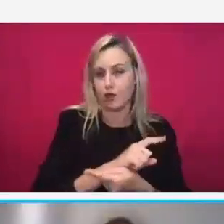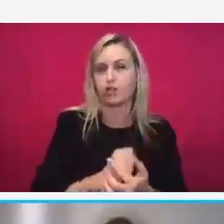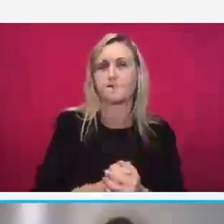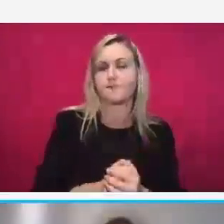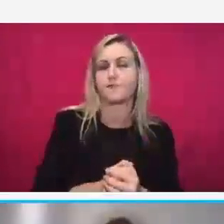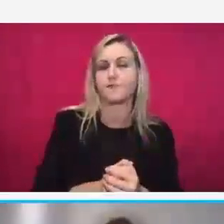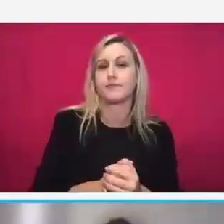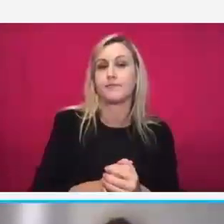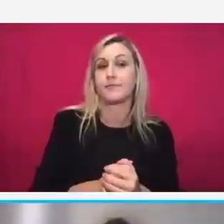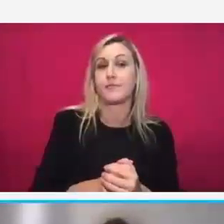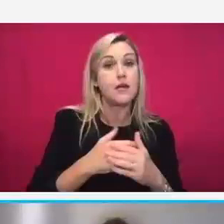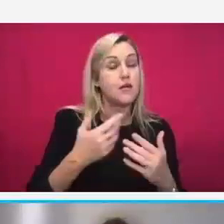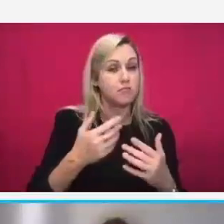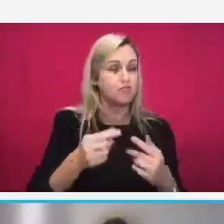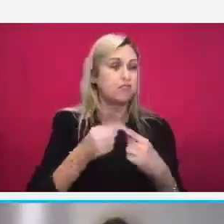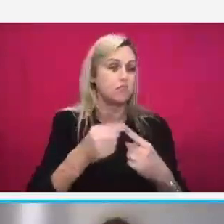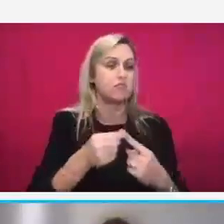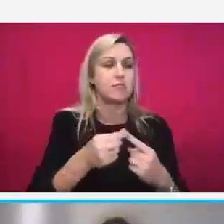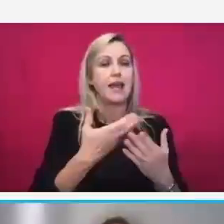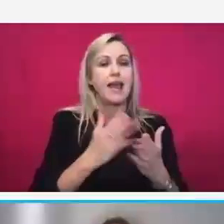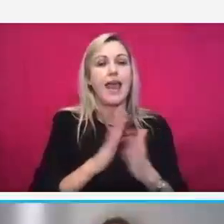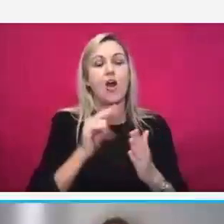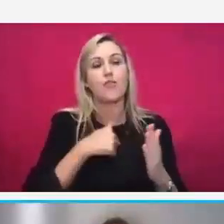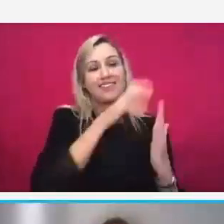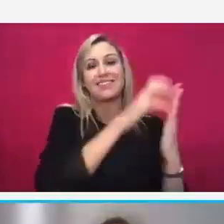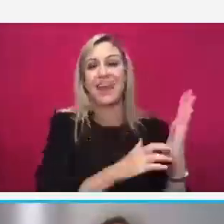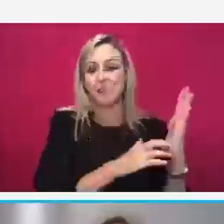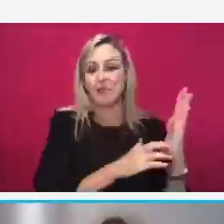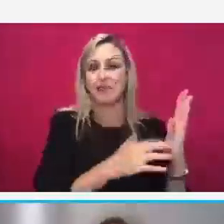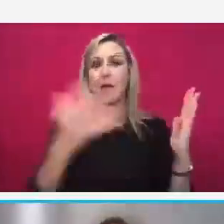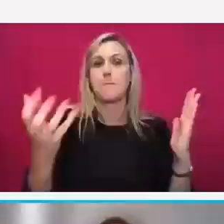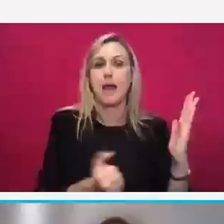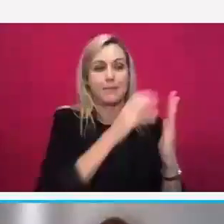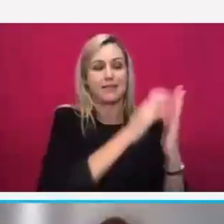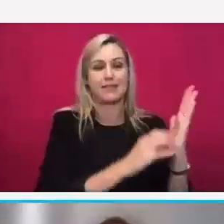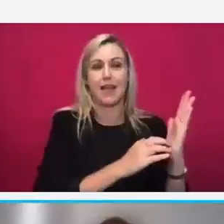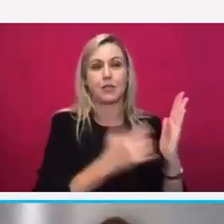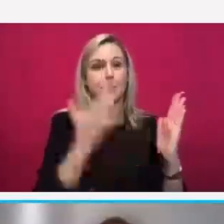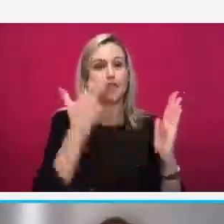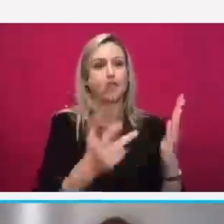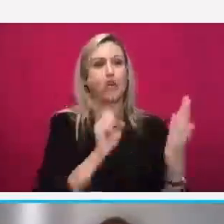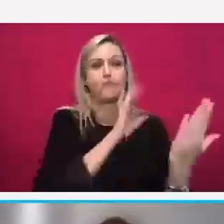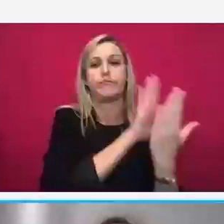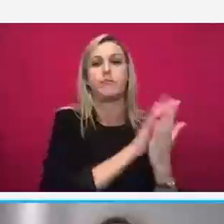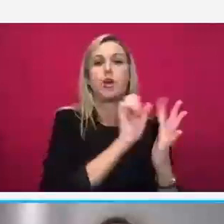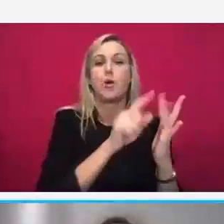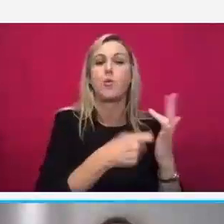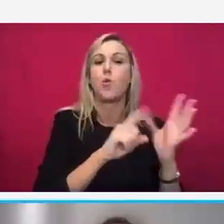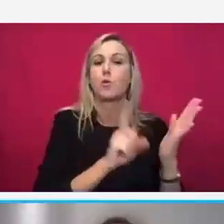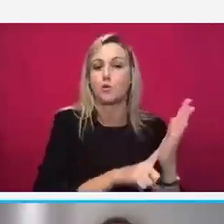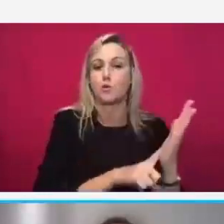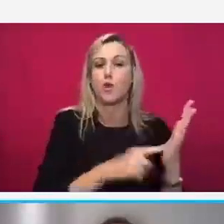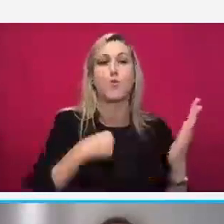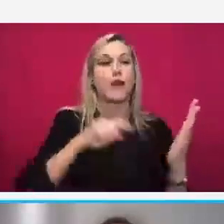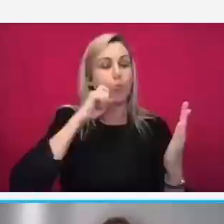key change will be how payment statements are presented. So Services Australia will publish education material closer to the